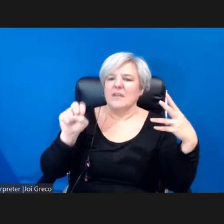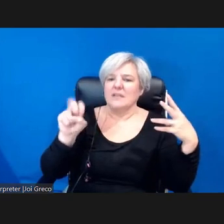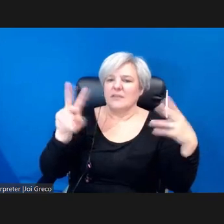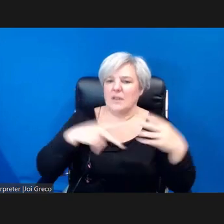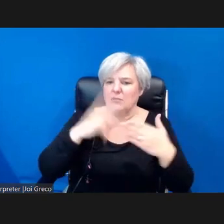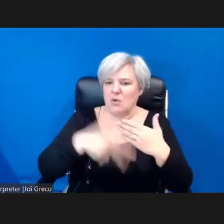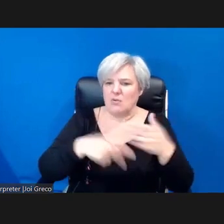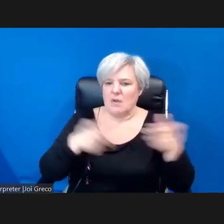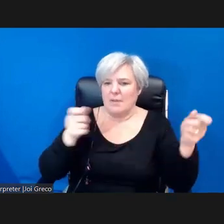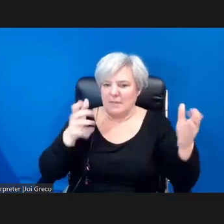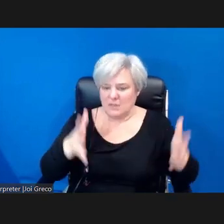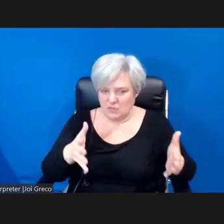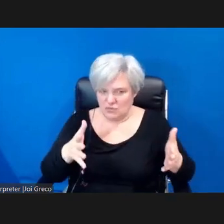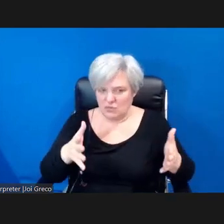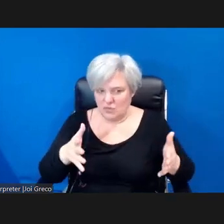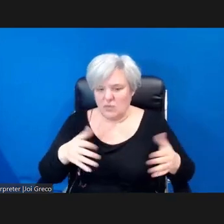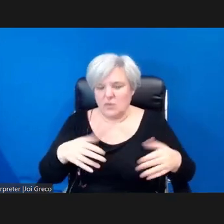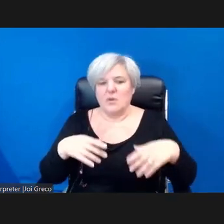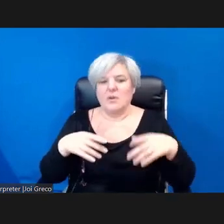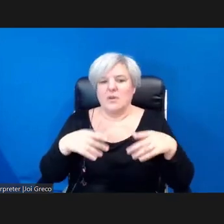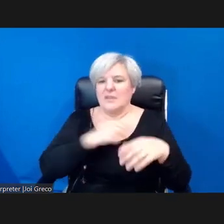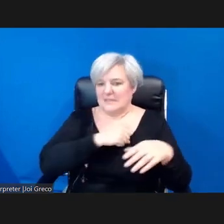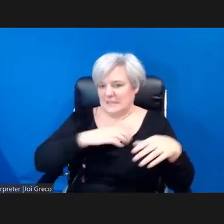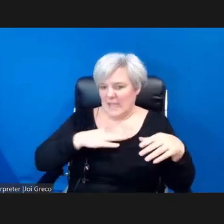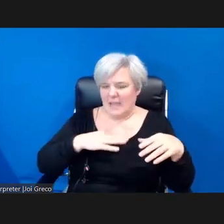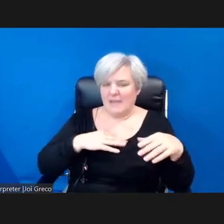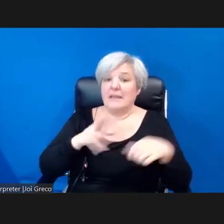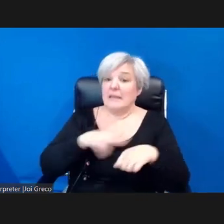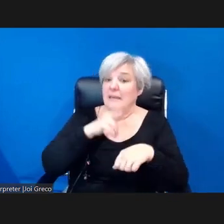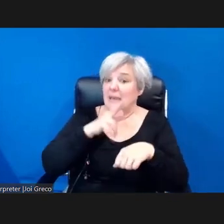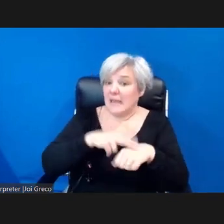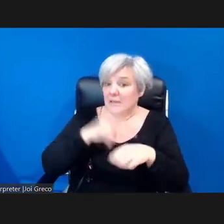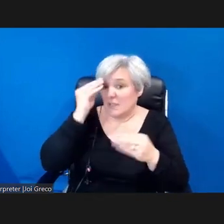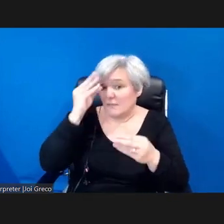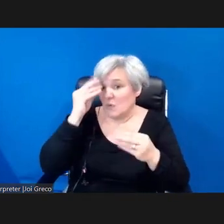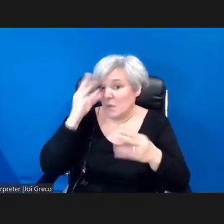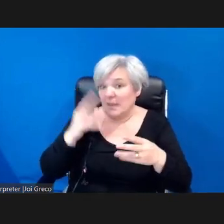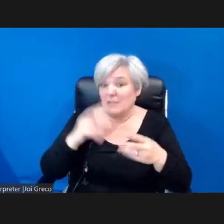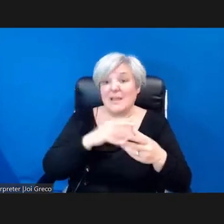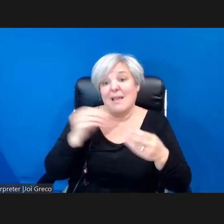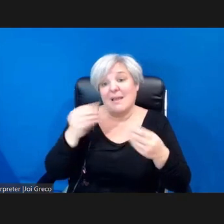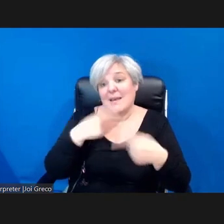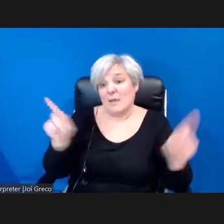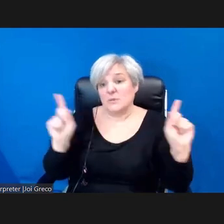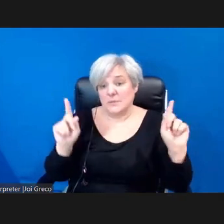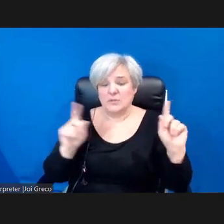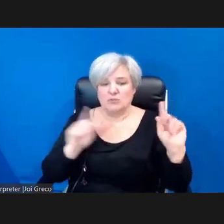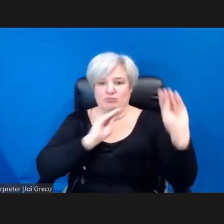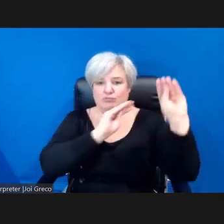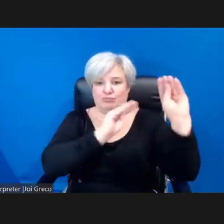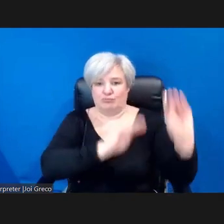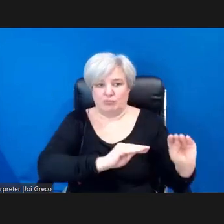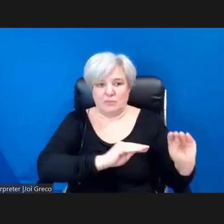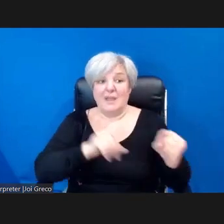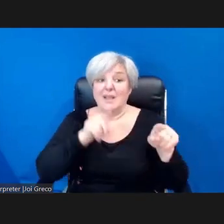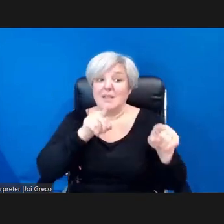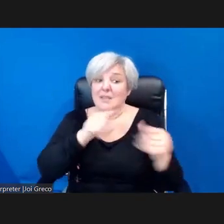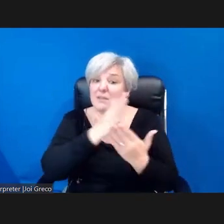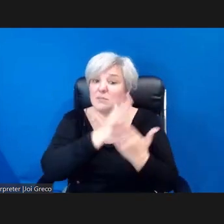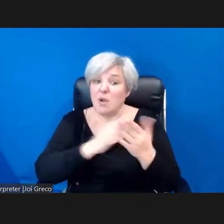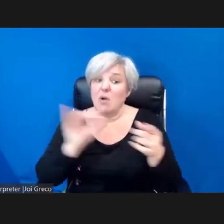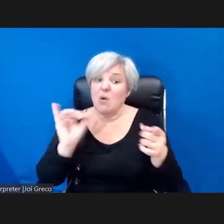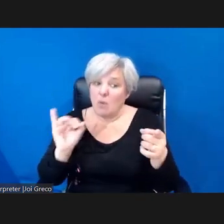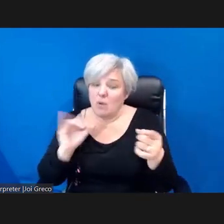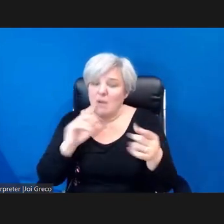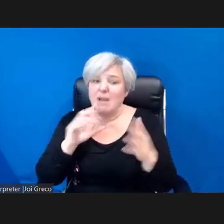Program administrator staff with national information and announcements. This section also has space